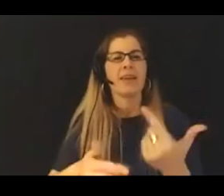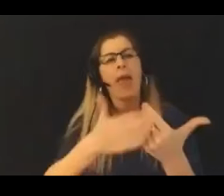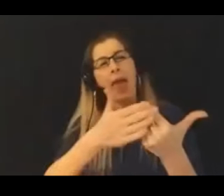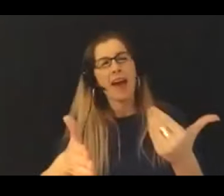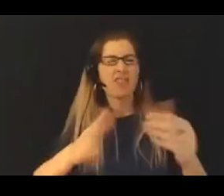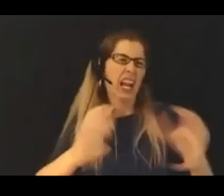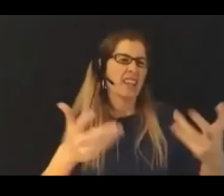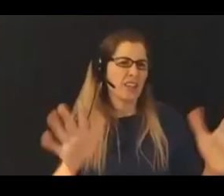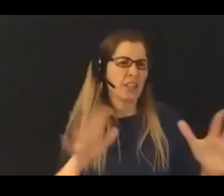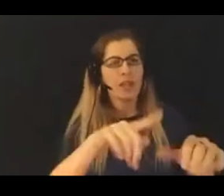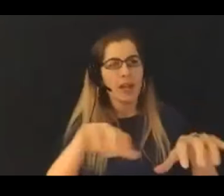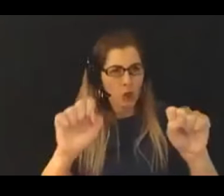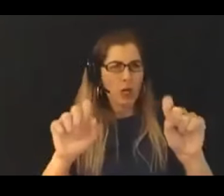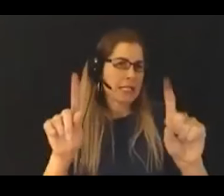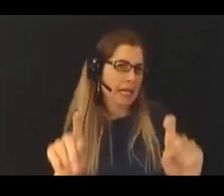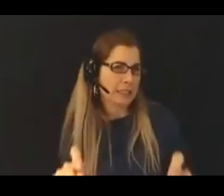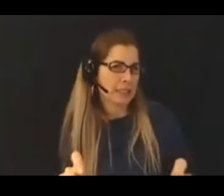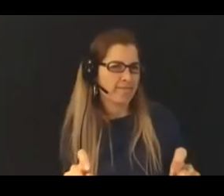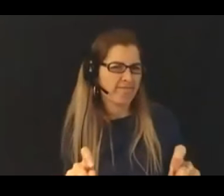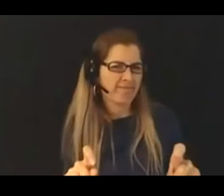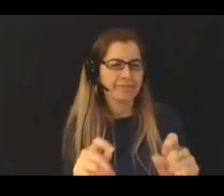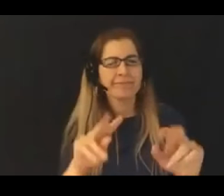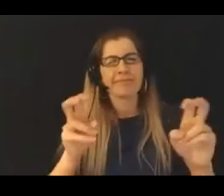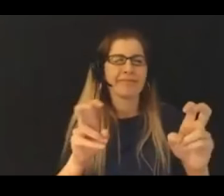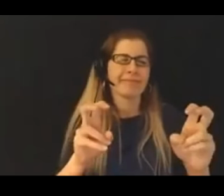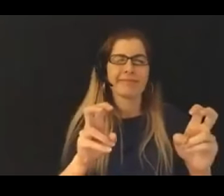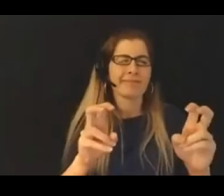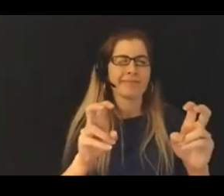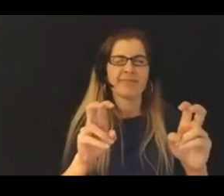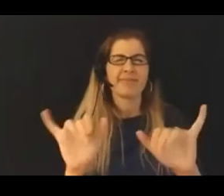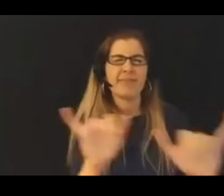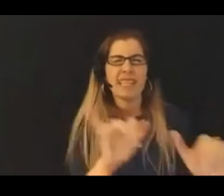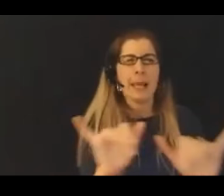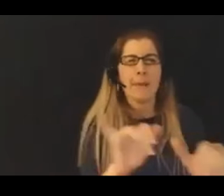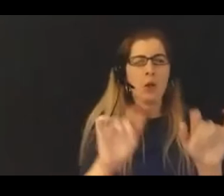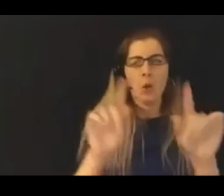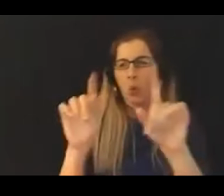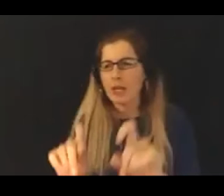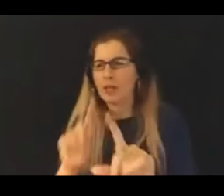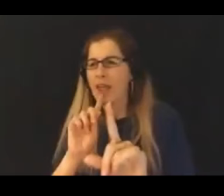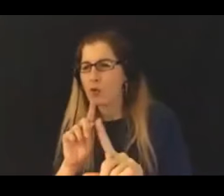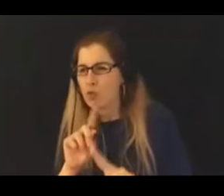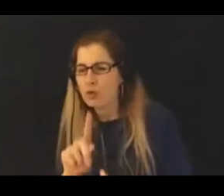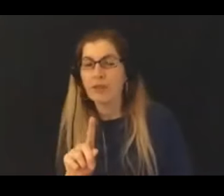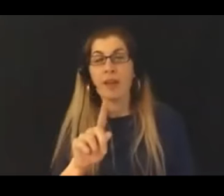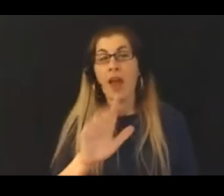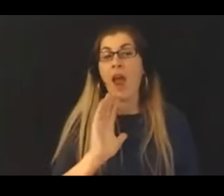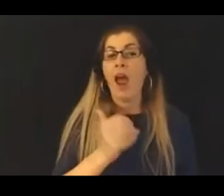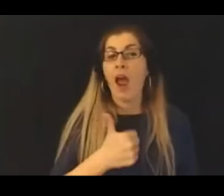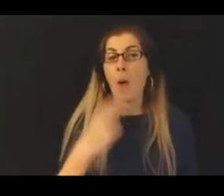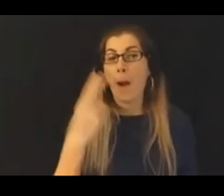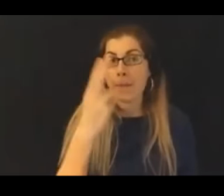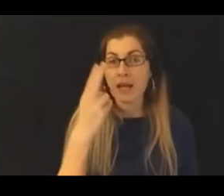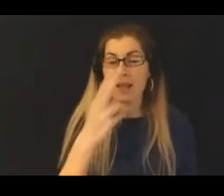post-class, they took the kind of a similar series of questionnaires. And our hypothesis was that, you know, we really wanted